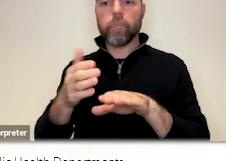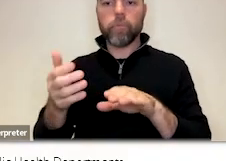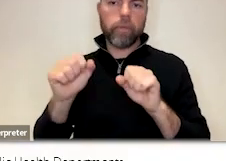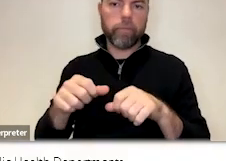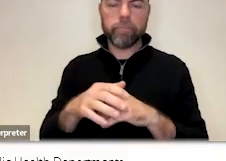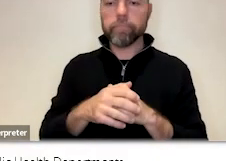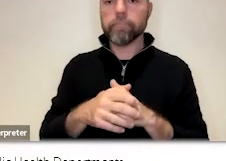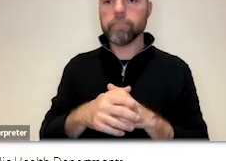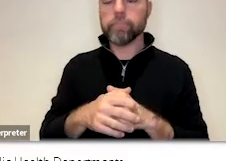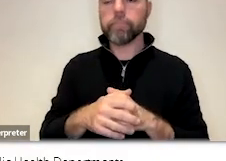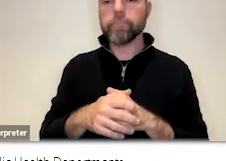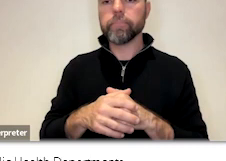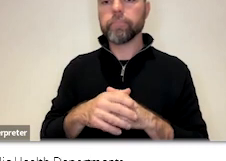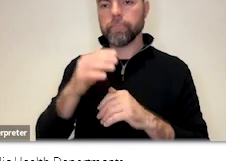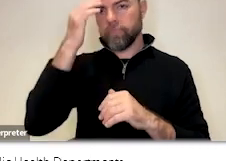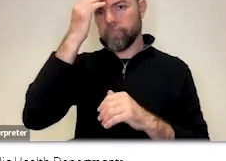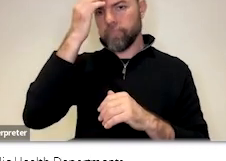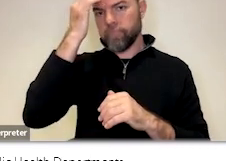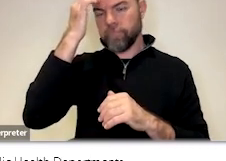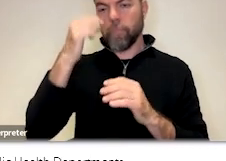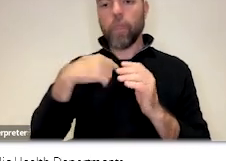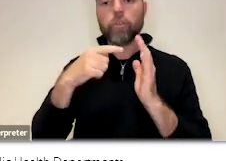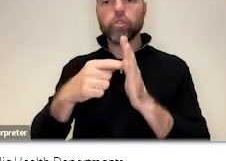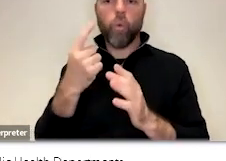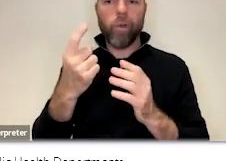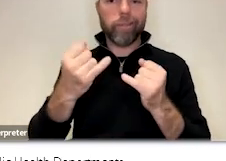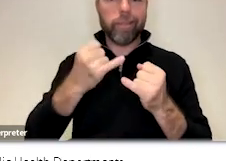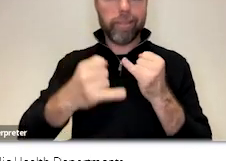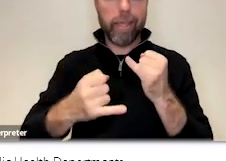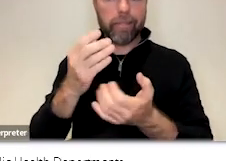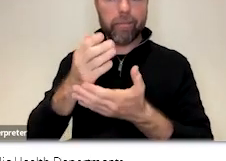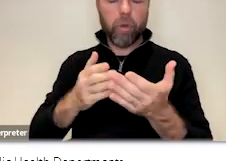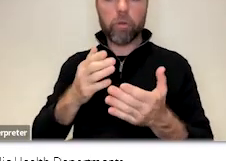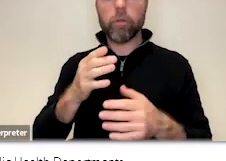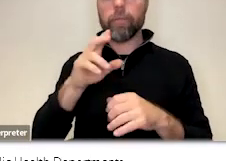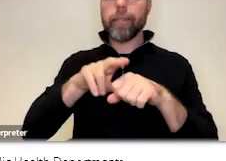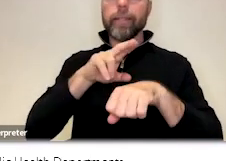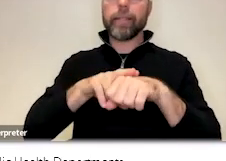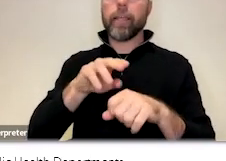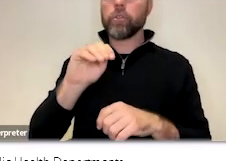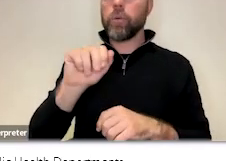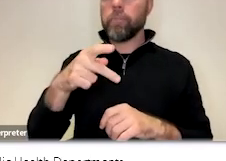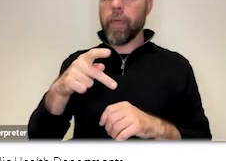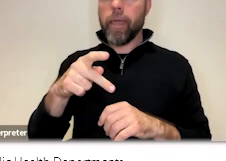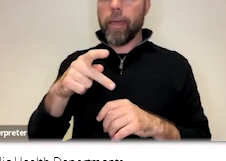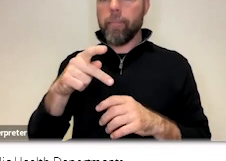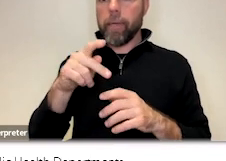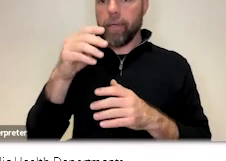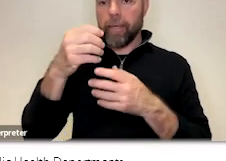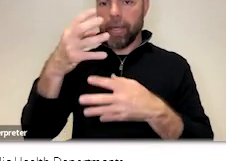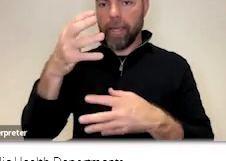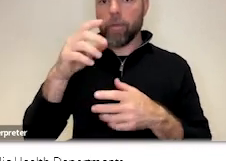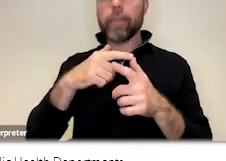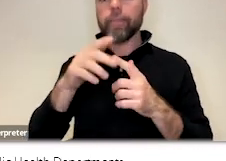So I'm going to show you one last component of the National Map Gallery, and then we will